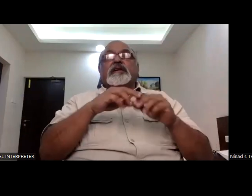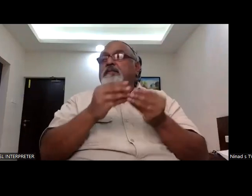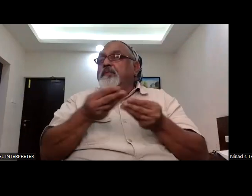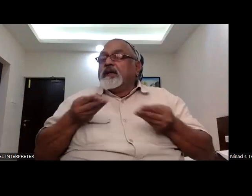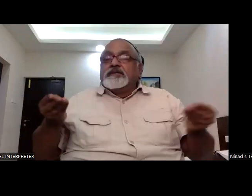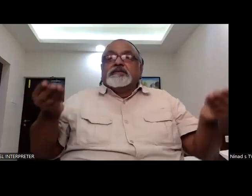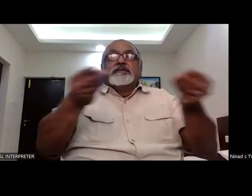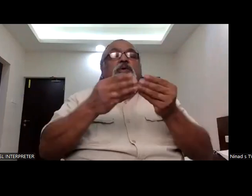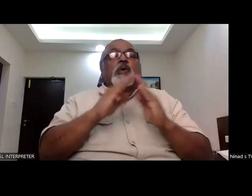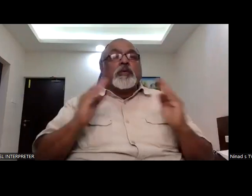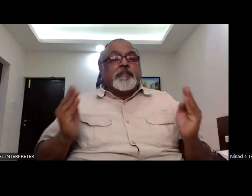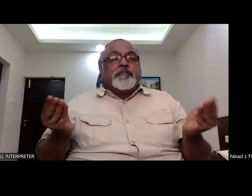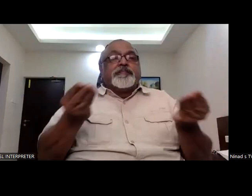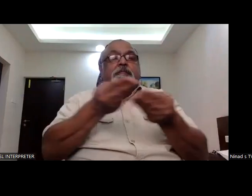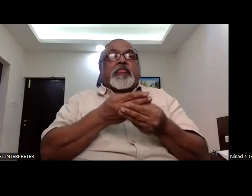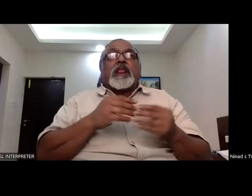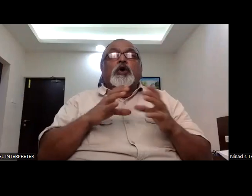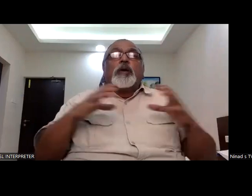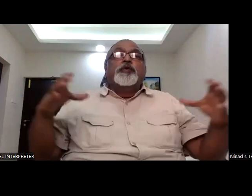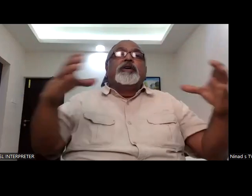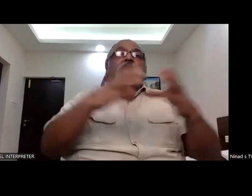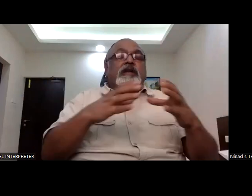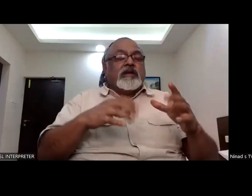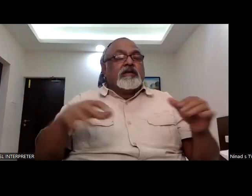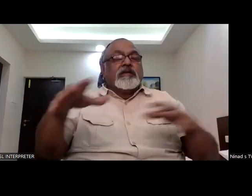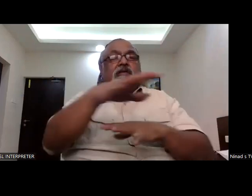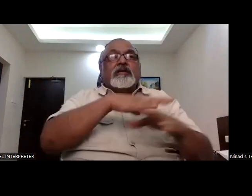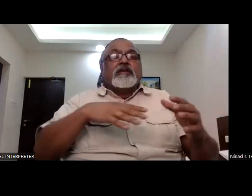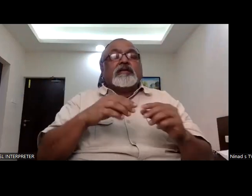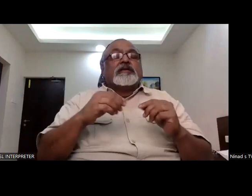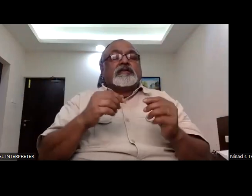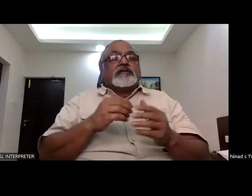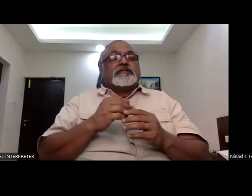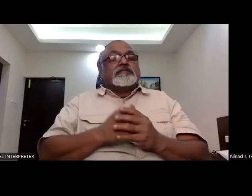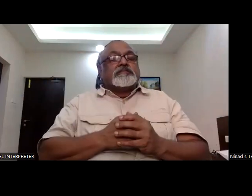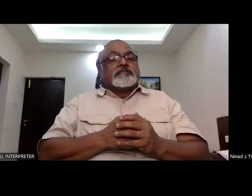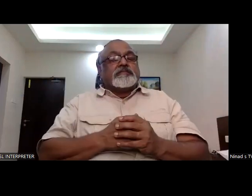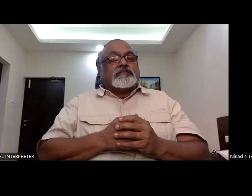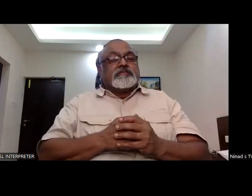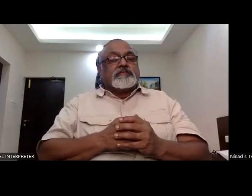neighborhood, participation within the community, participation within the